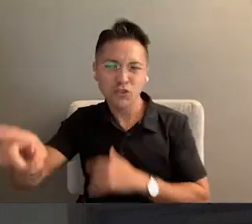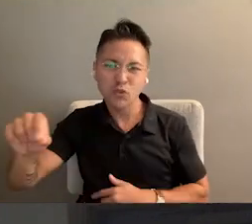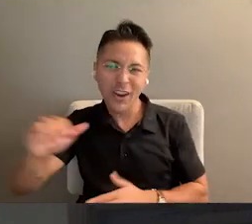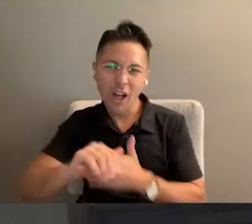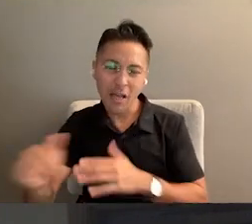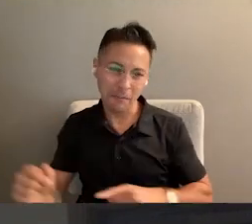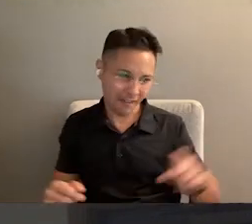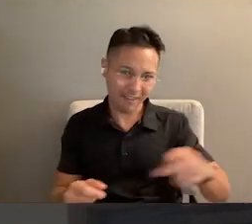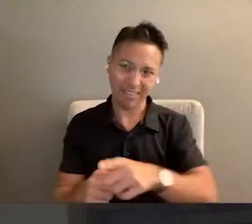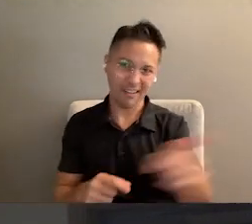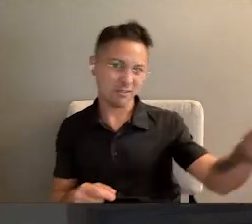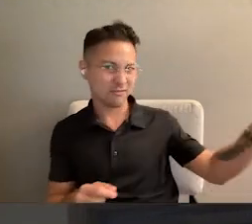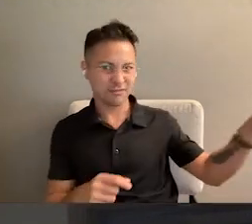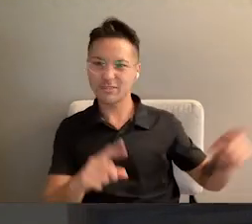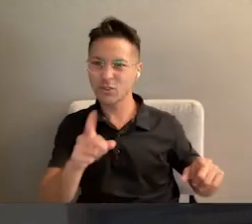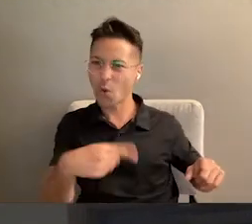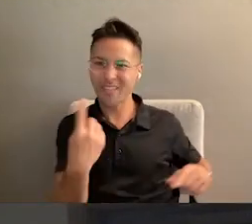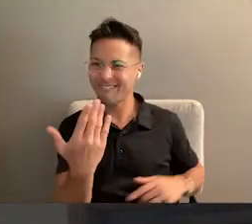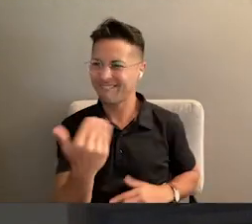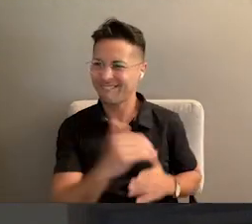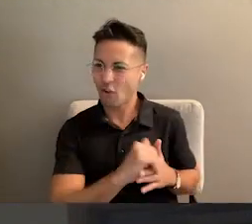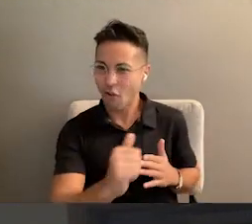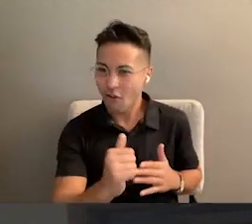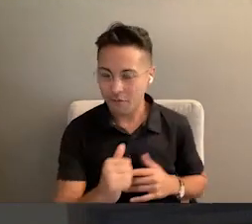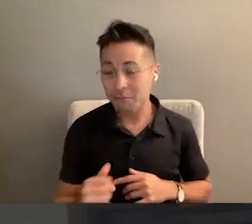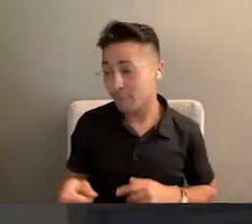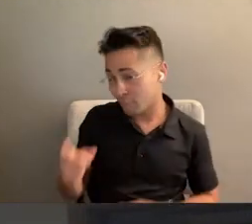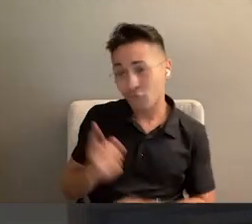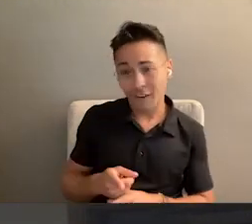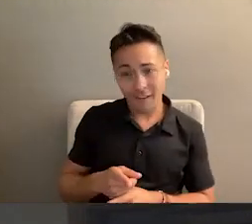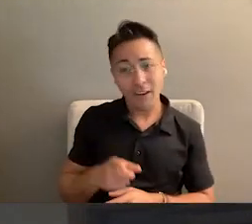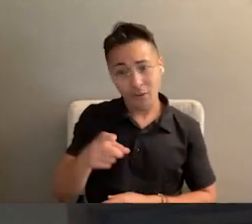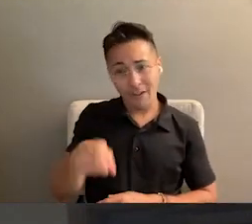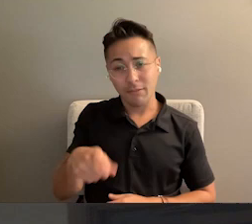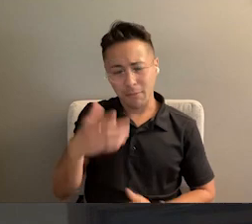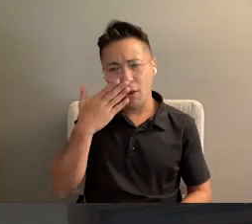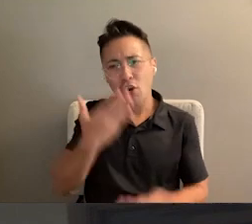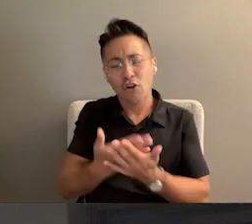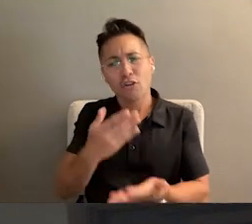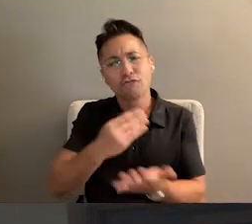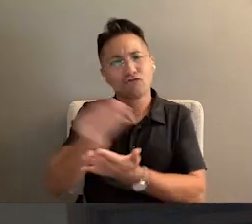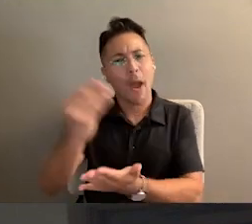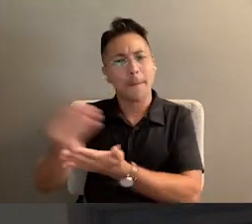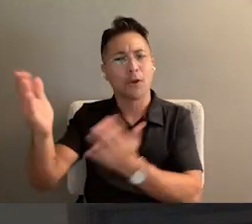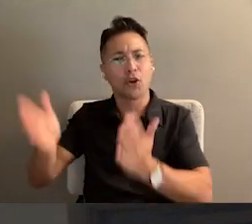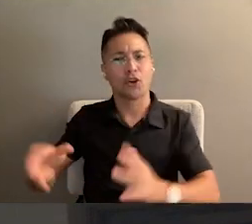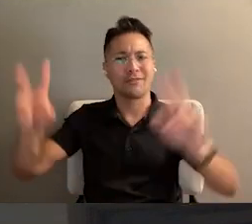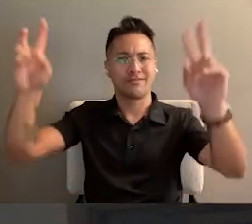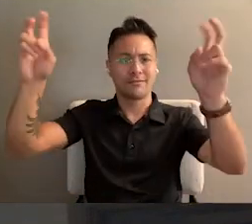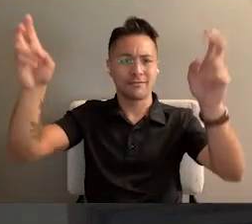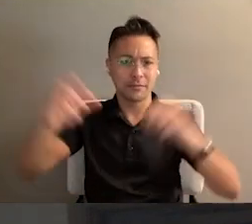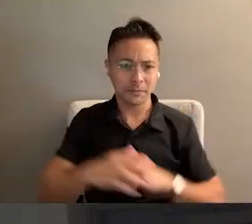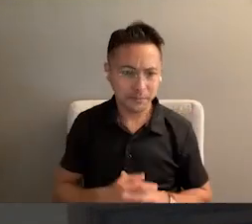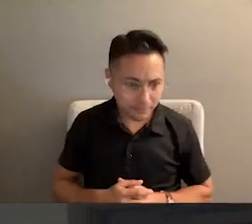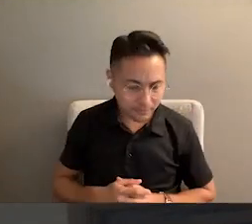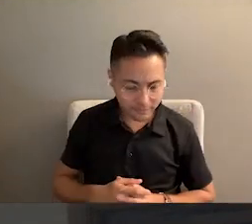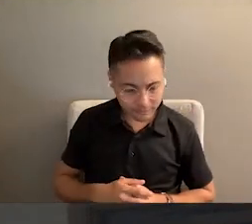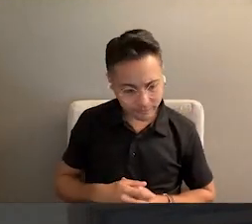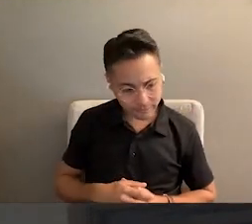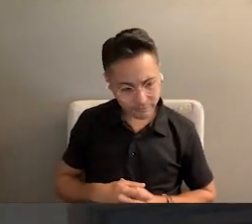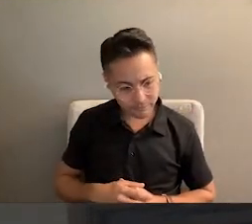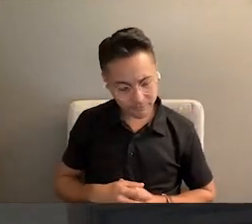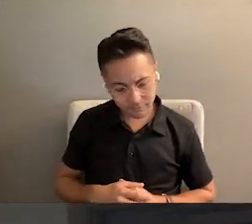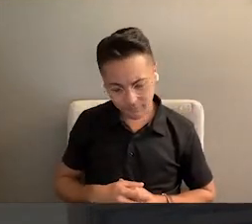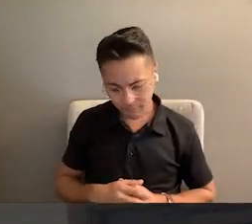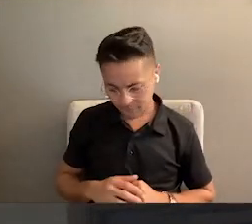CDC Plus. It's going to be $20 an hour for you, where everything else I could pay $15. It's only, so you've got to, you're right, you've got to be a good